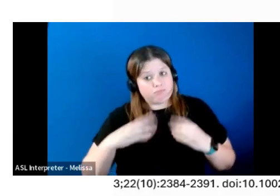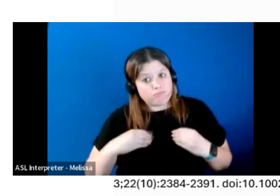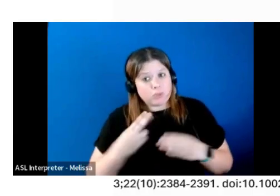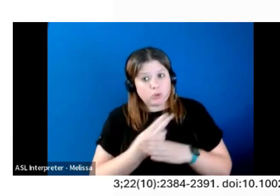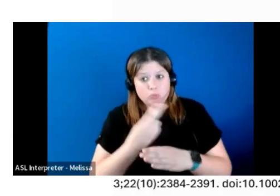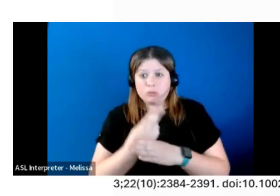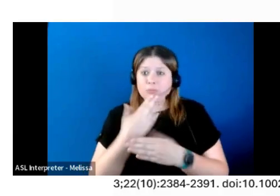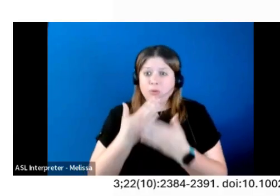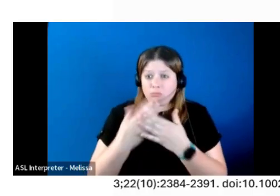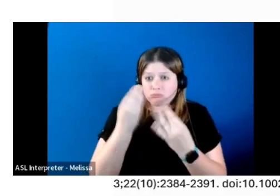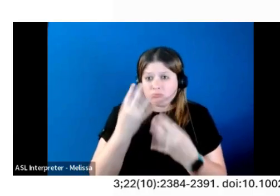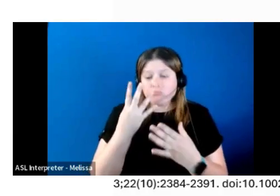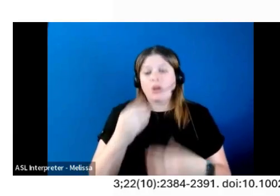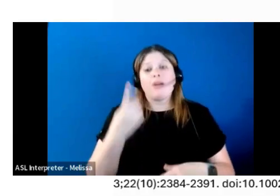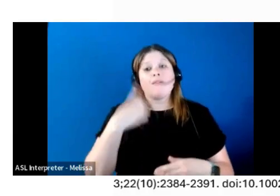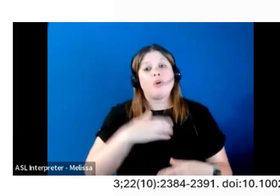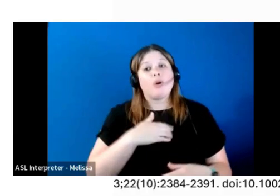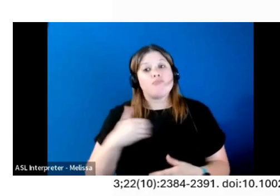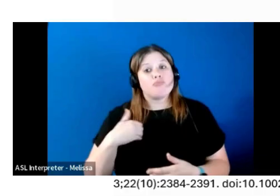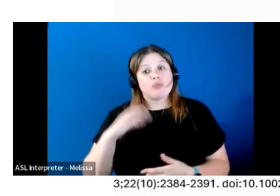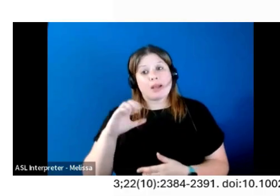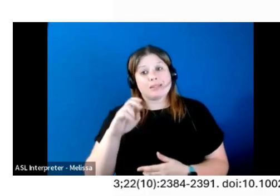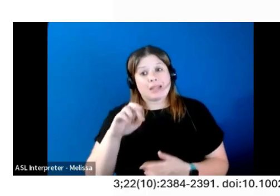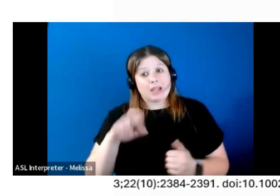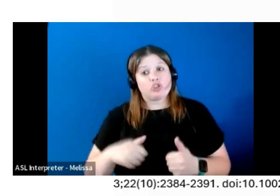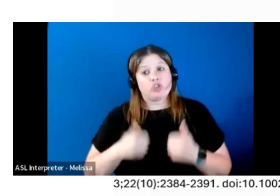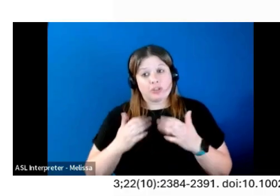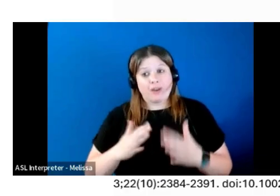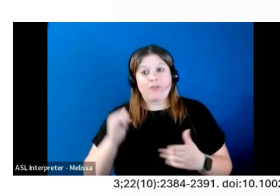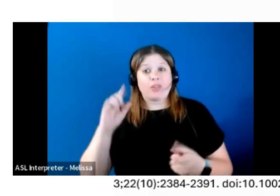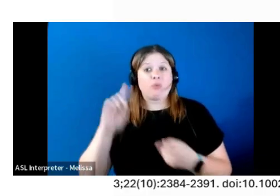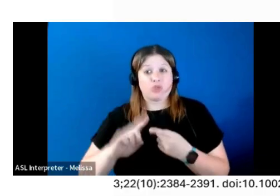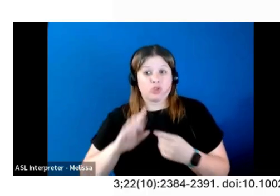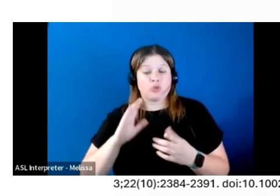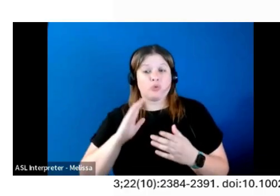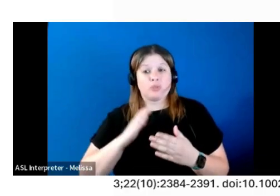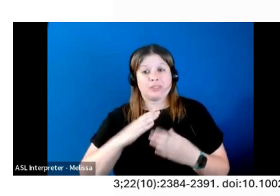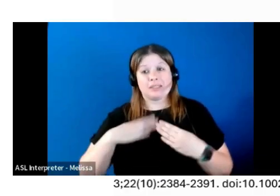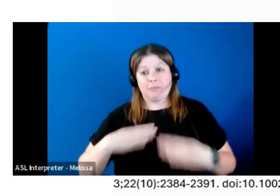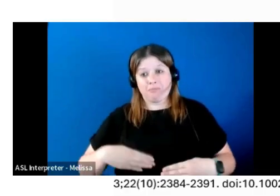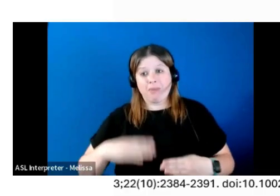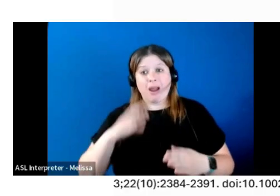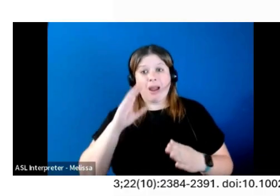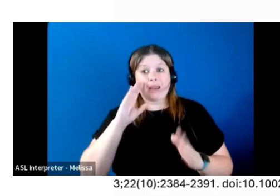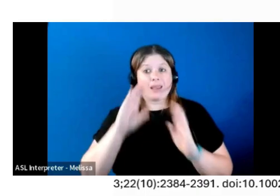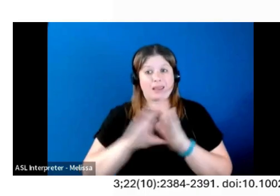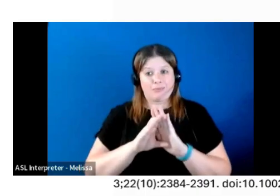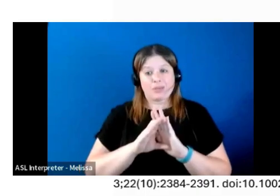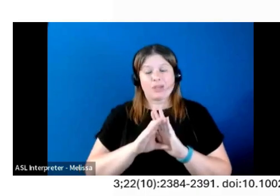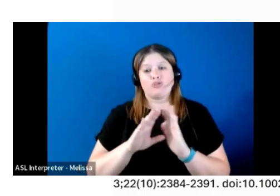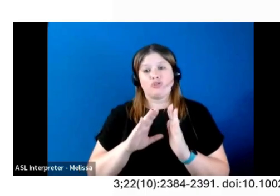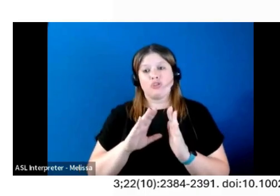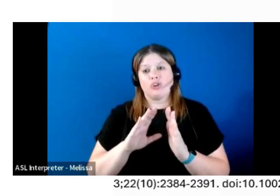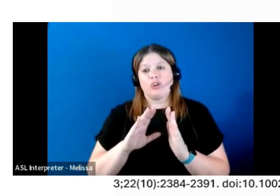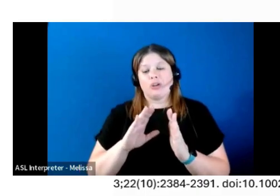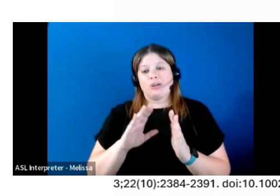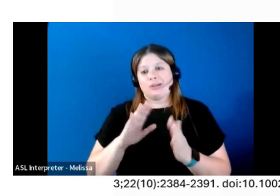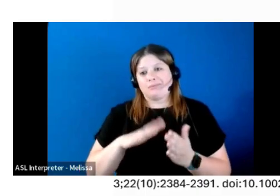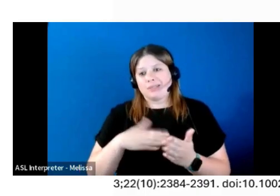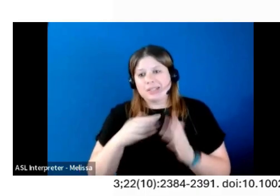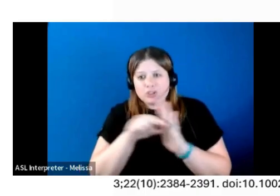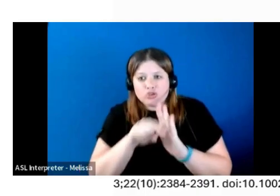cancer survivors, it reduced body image distress and improved body appreciation compared with unstructured